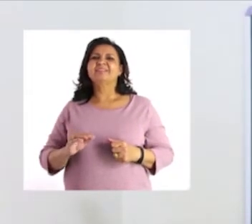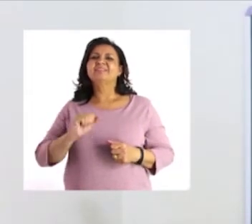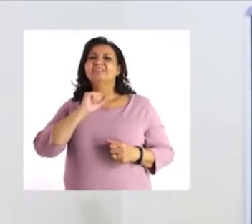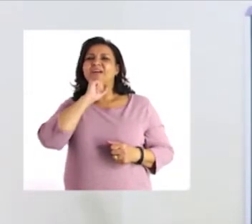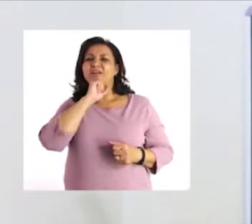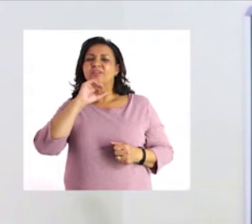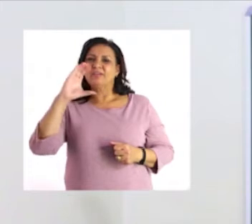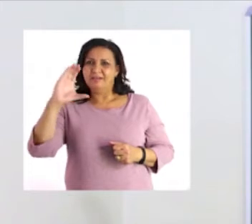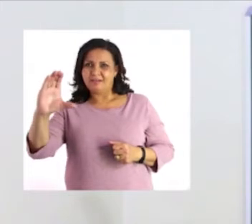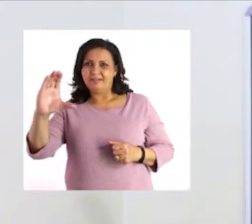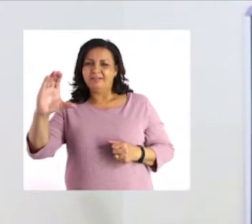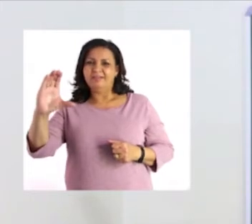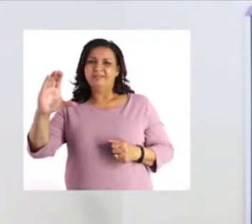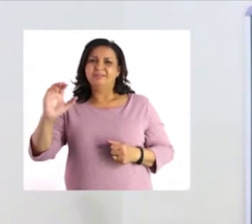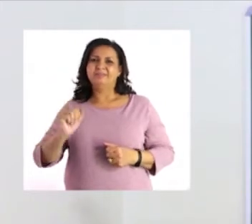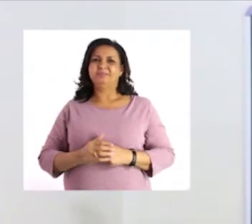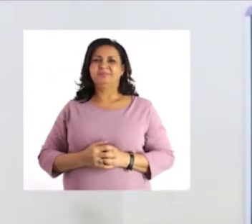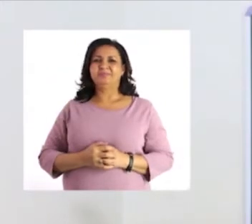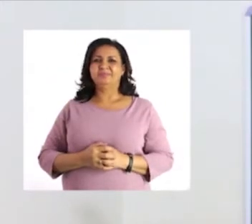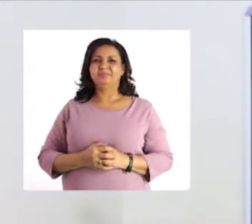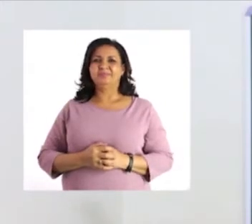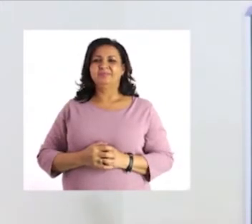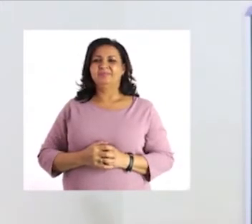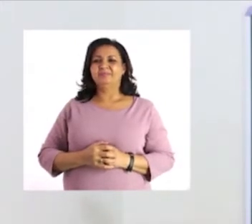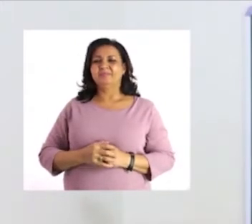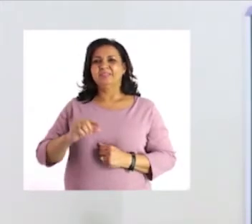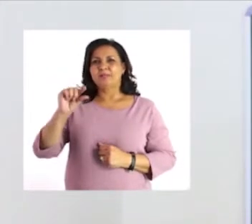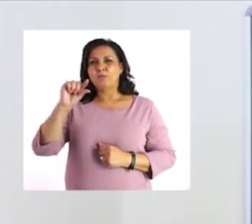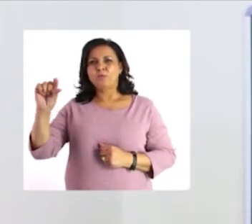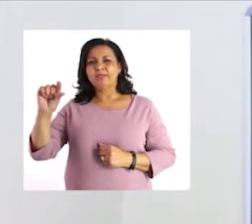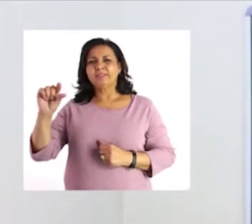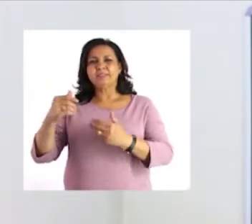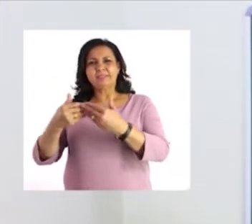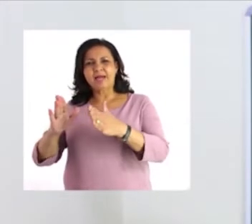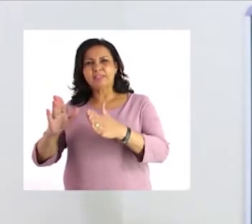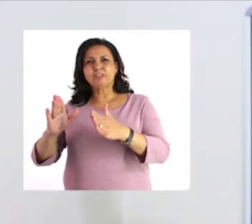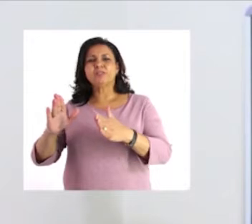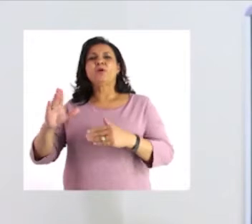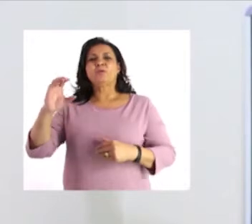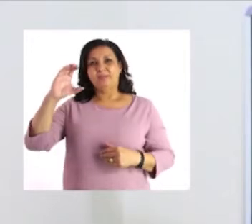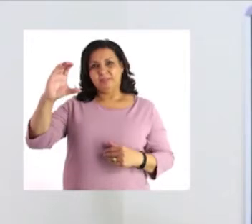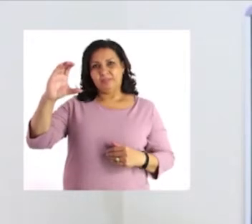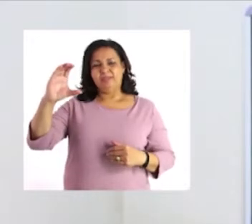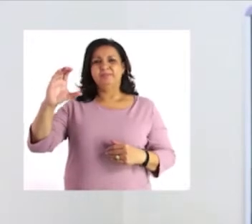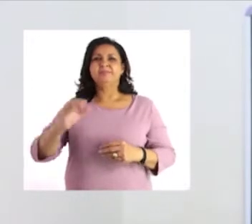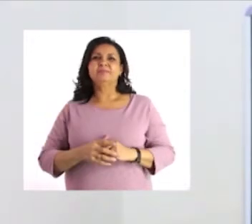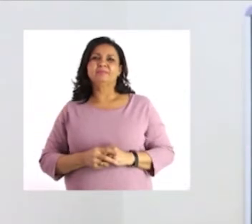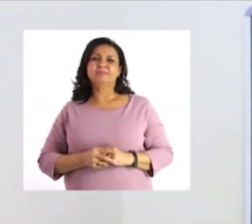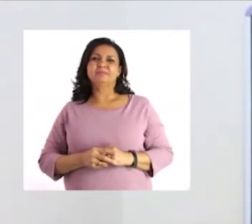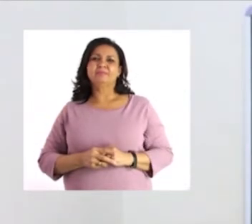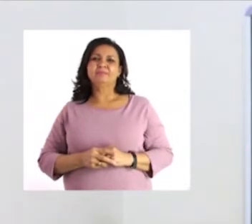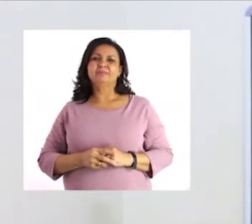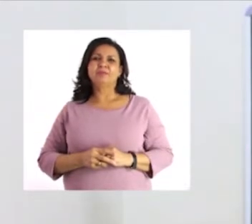car. Car, k, k. Let's look at another one. We